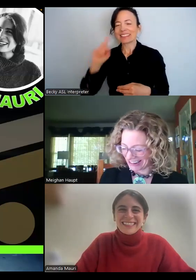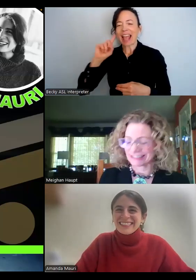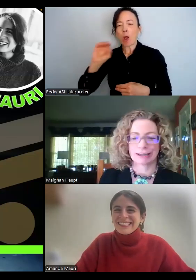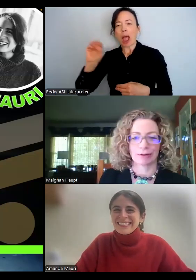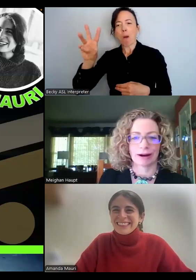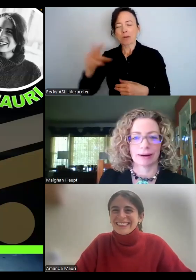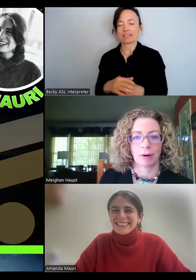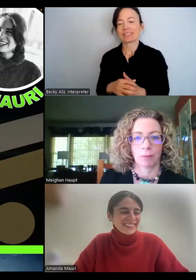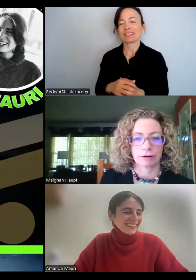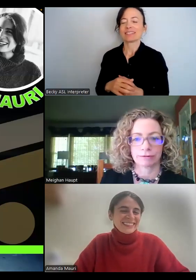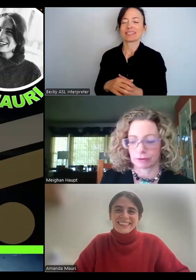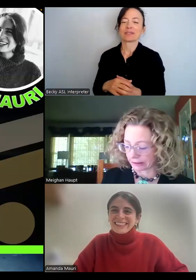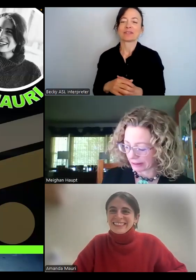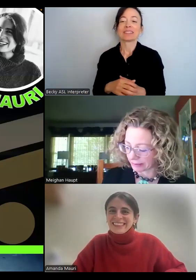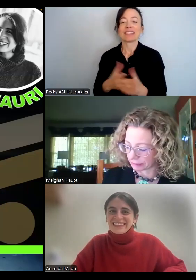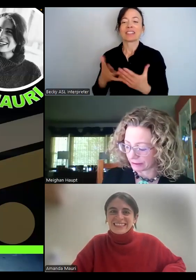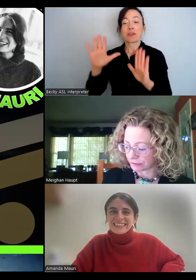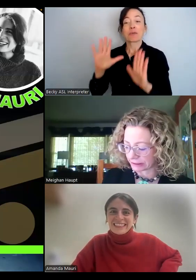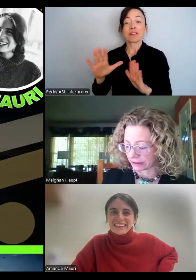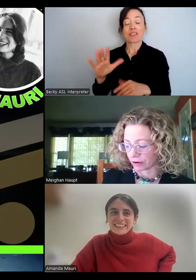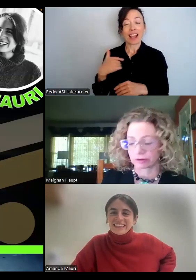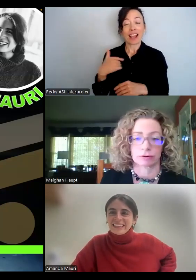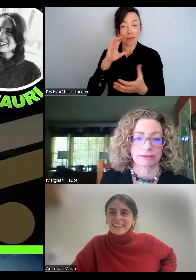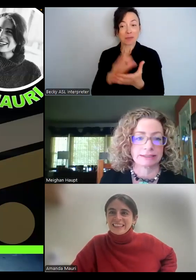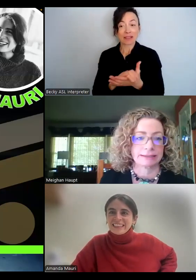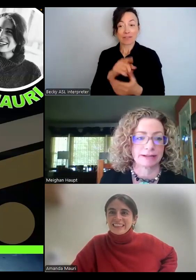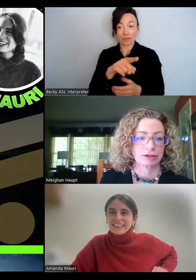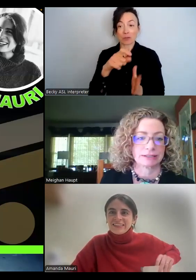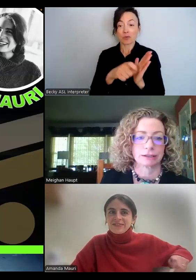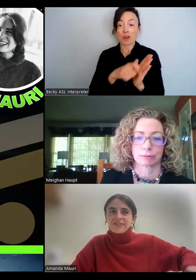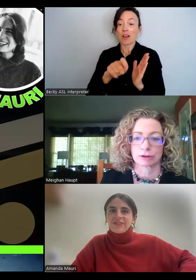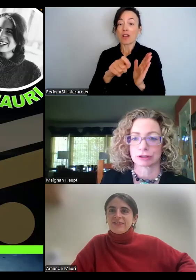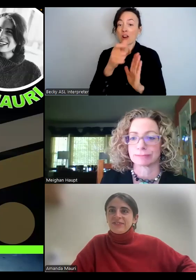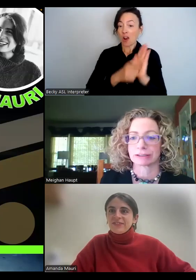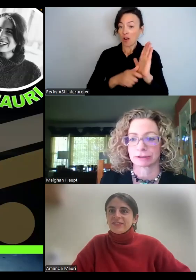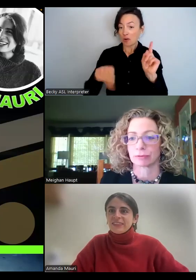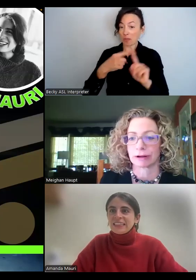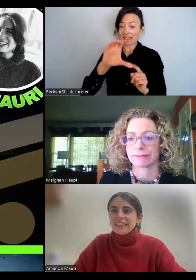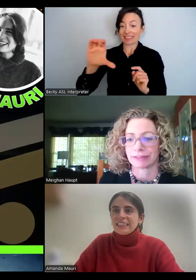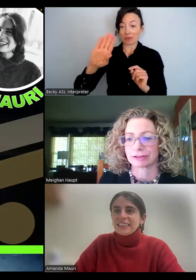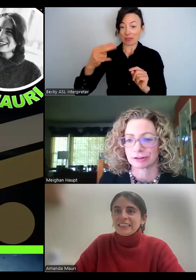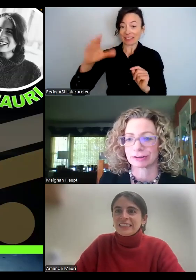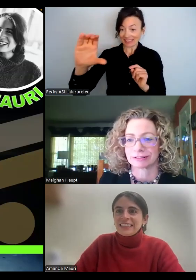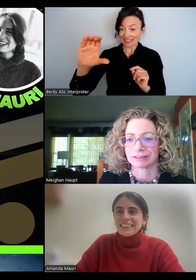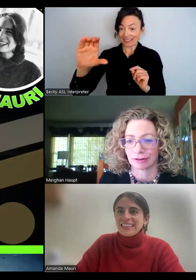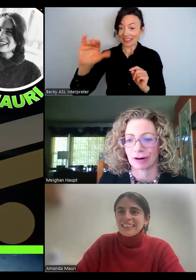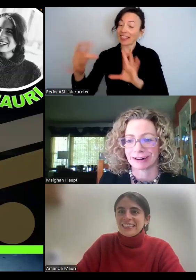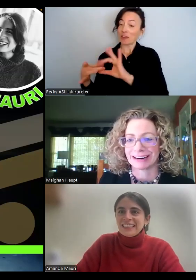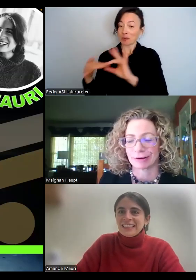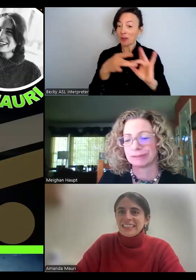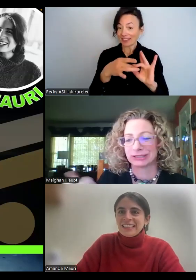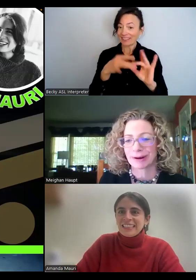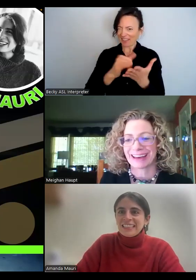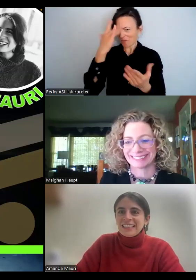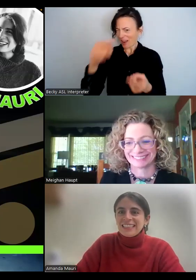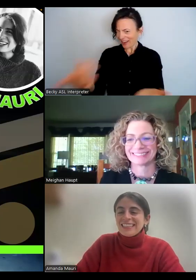Uh, So wonderful. And I believe you did an article on CCBHCs, which just makes it so relevant that you're on right